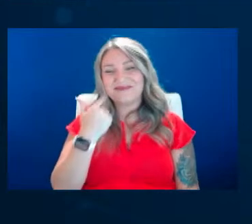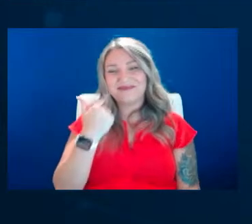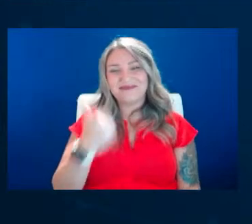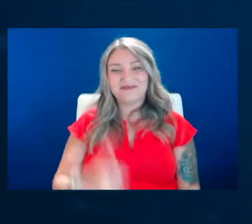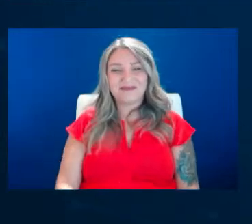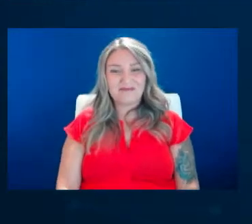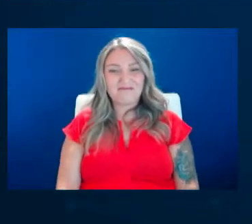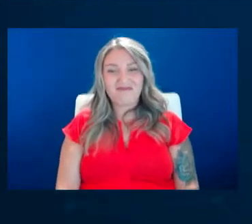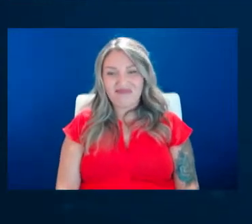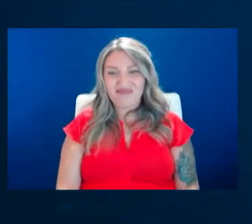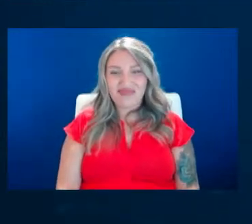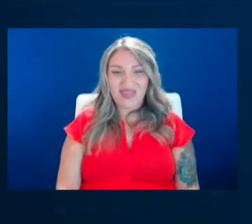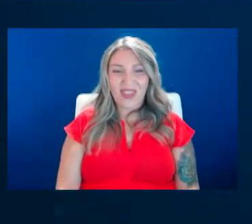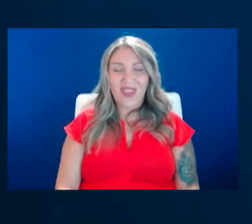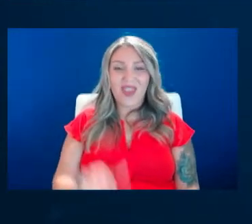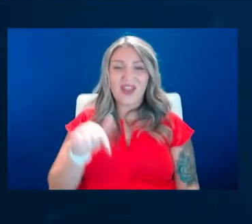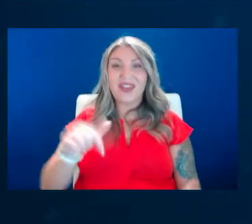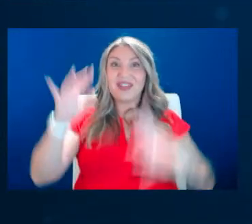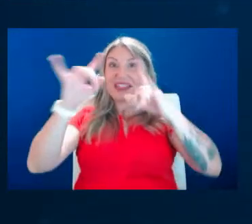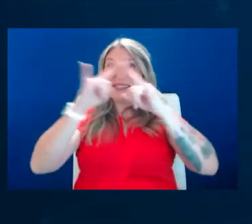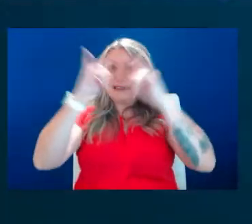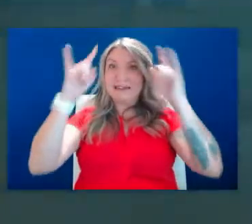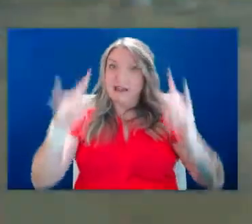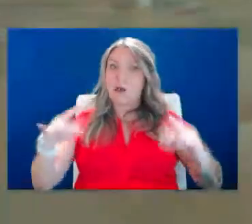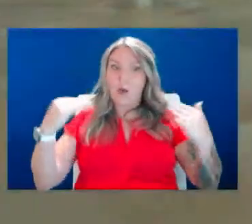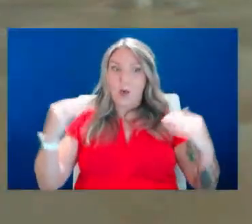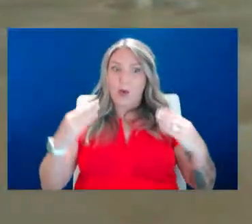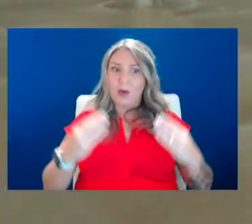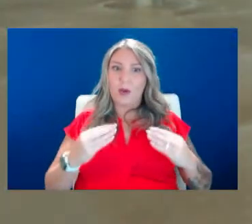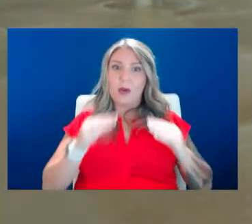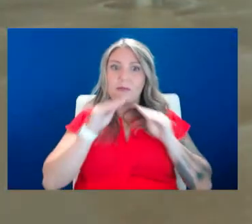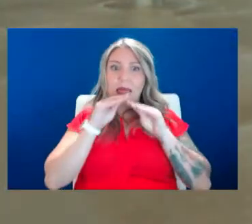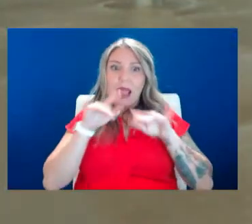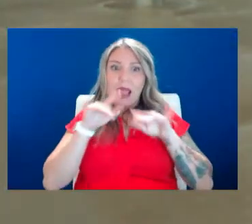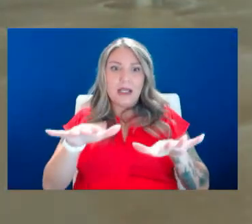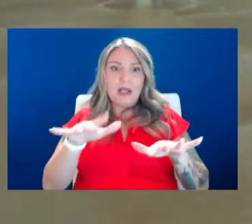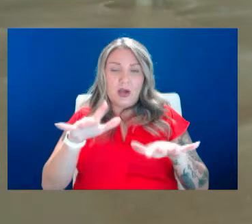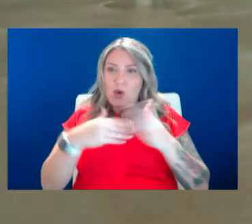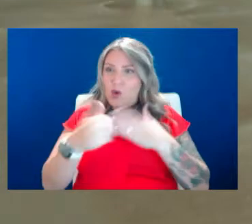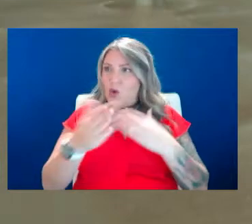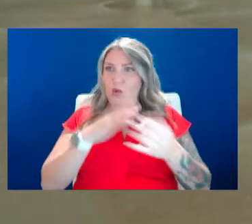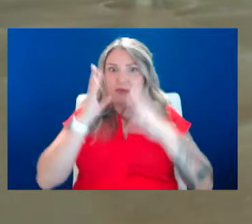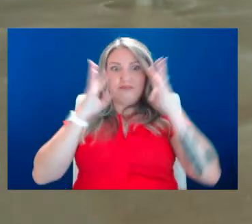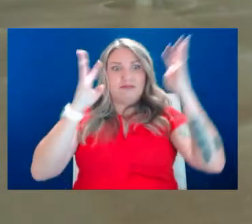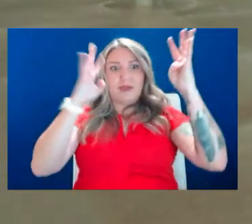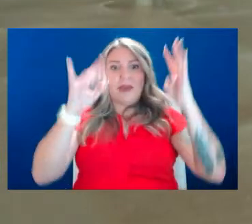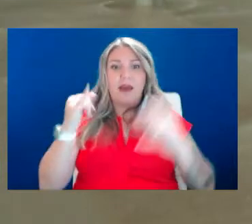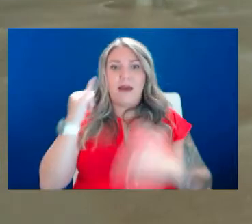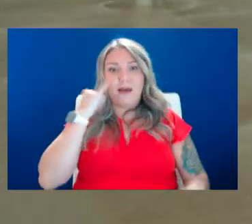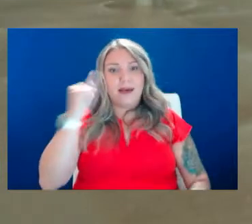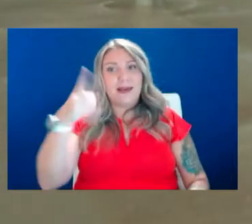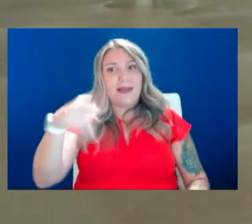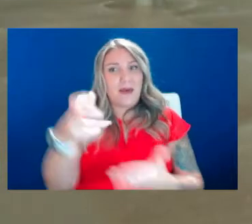I tell you what, this canopy was a blessing this morning. Whoever came up with that idea, they win the day.